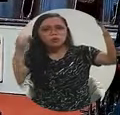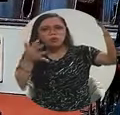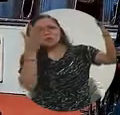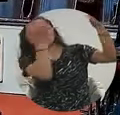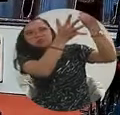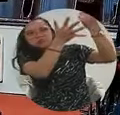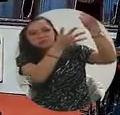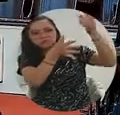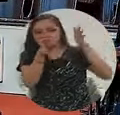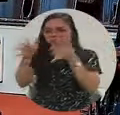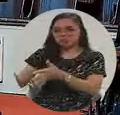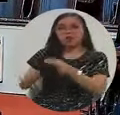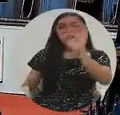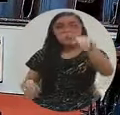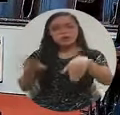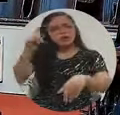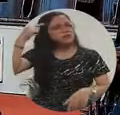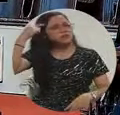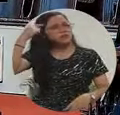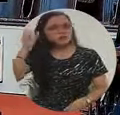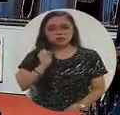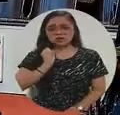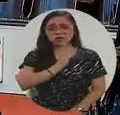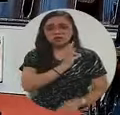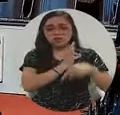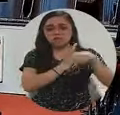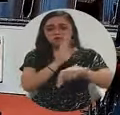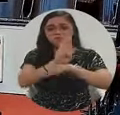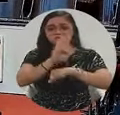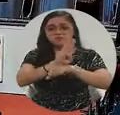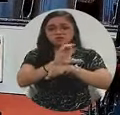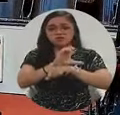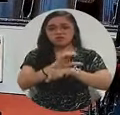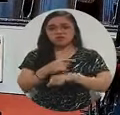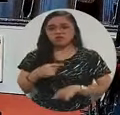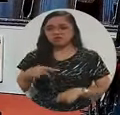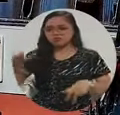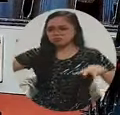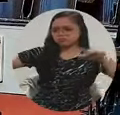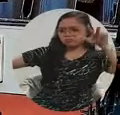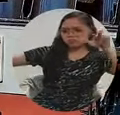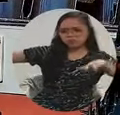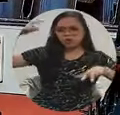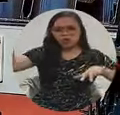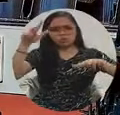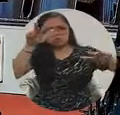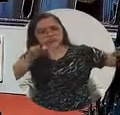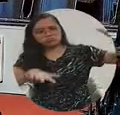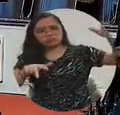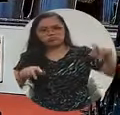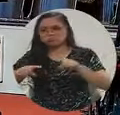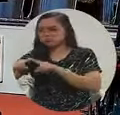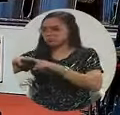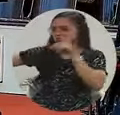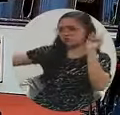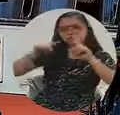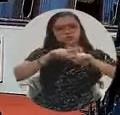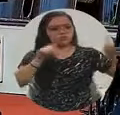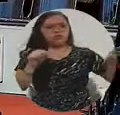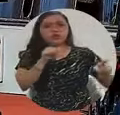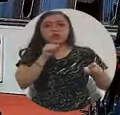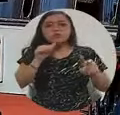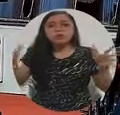And can you imagine you are a staff of Bible Baptist Church and you are doing something that is not really in accordance with the thing that we like